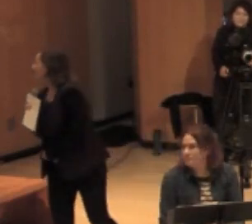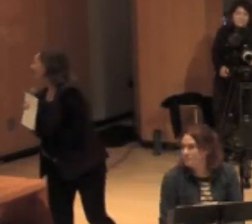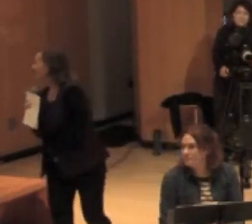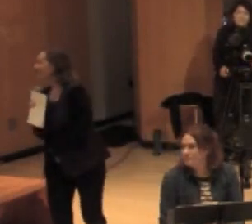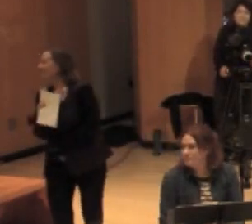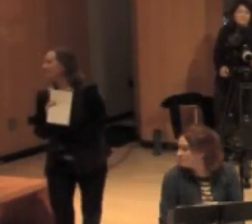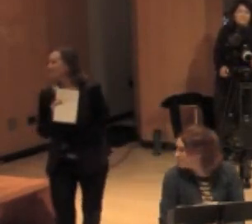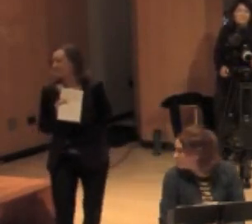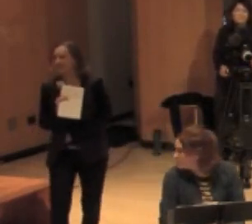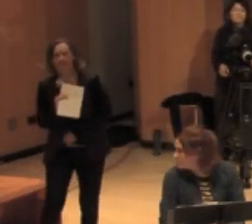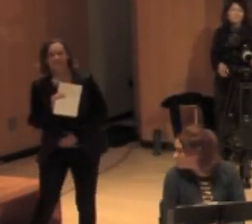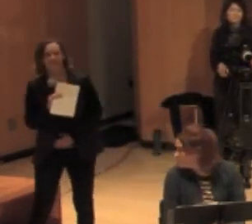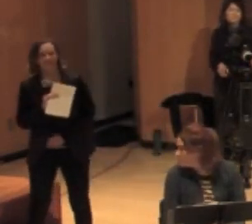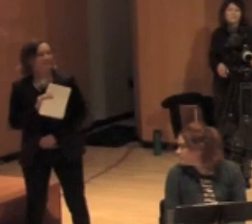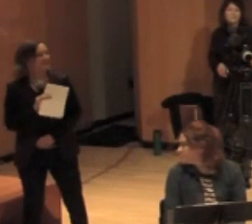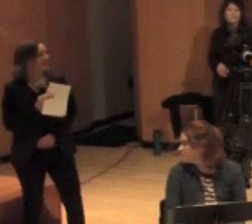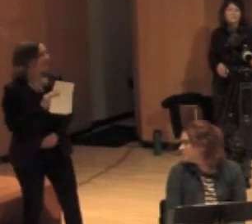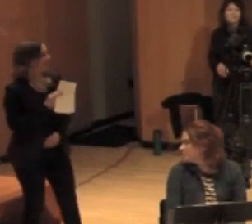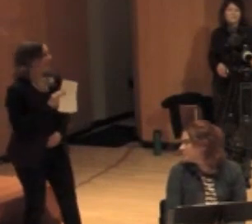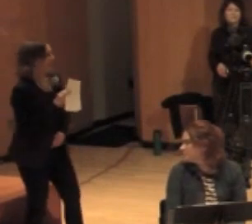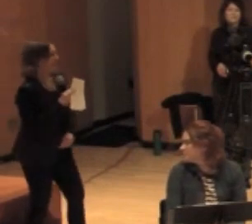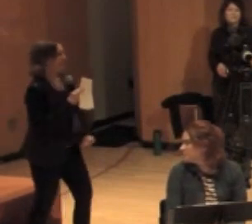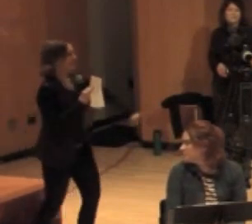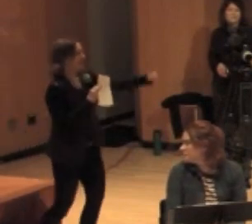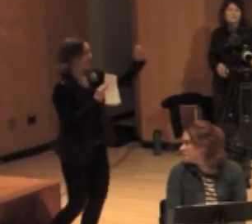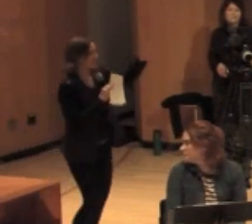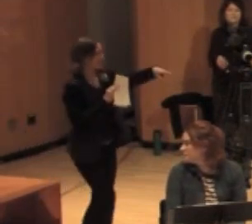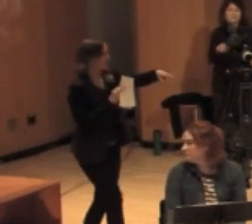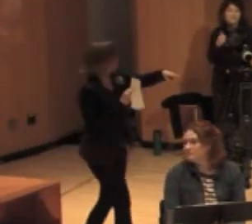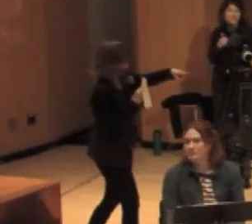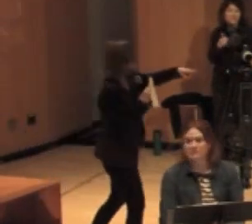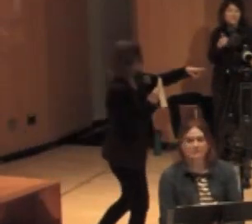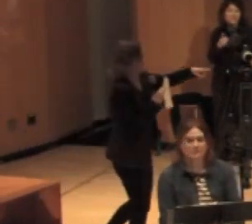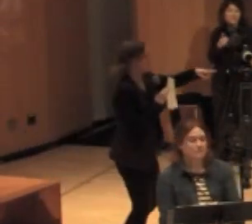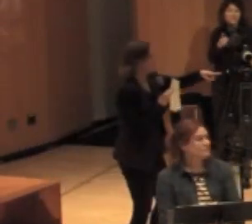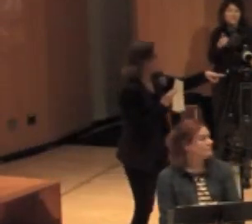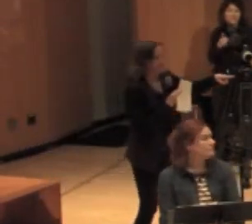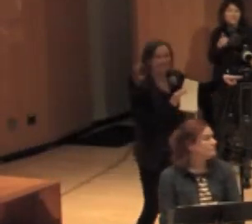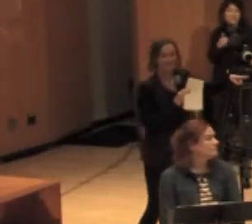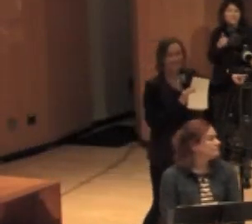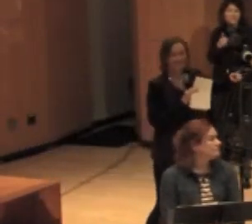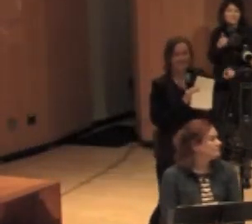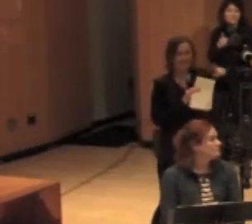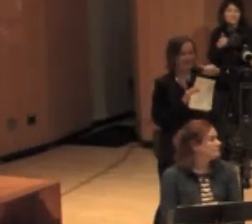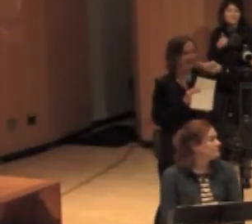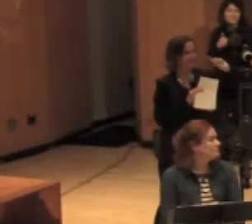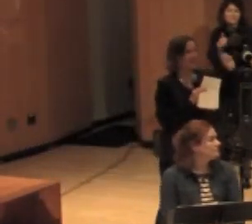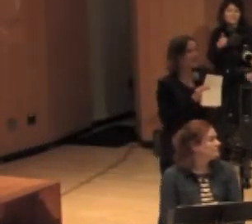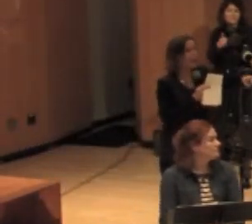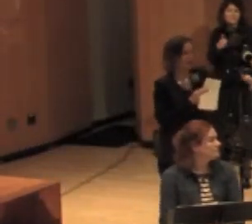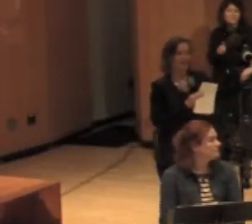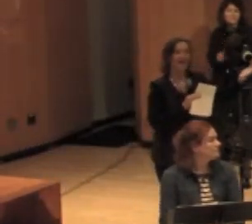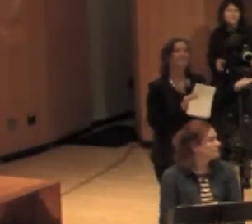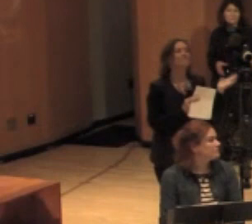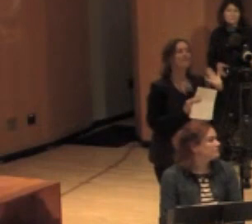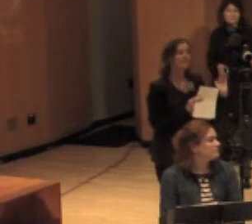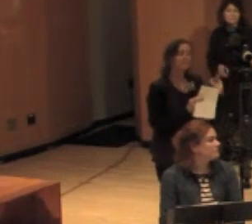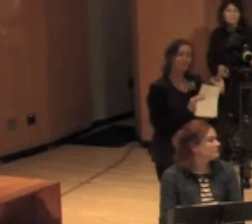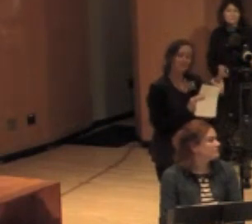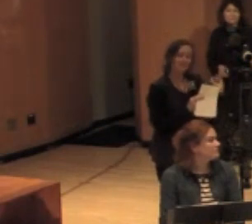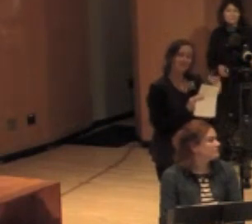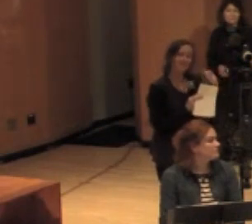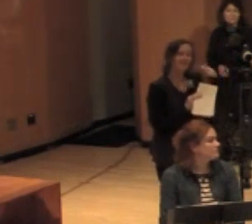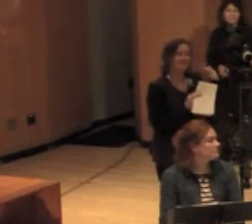have Xavier who is carsten and we have David who is the brother did I get every and oh and